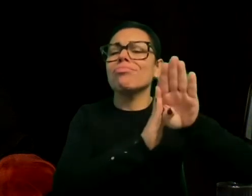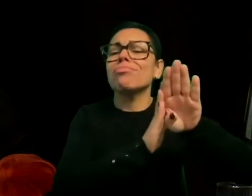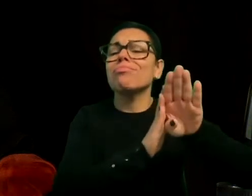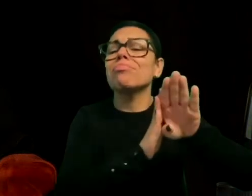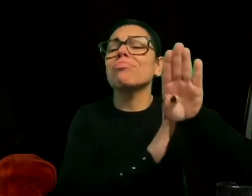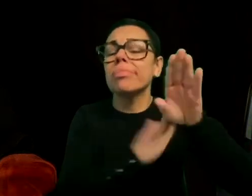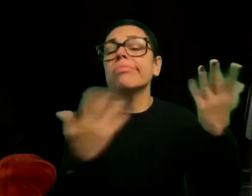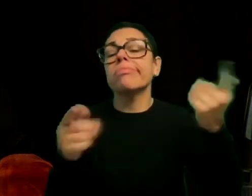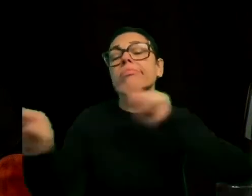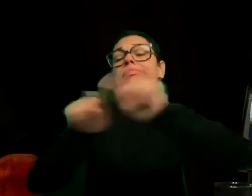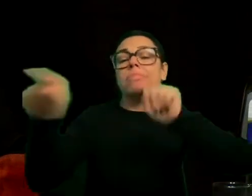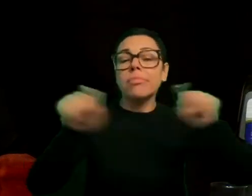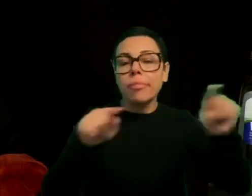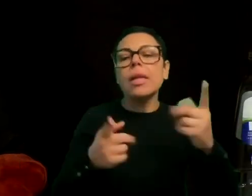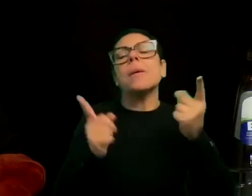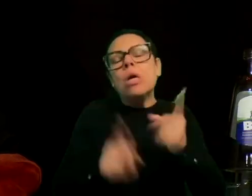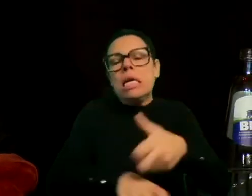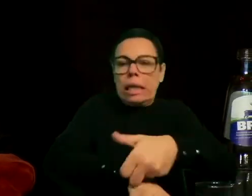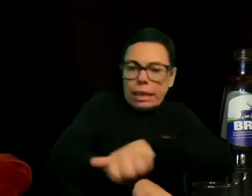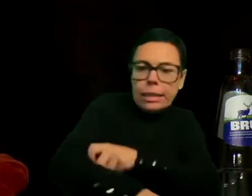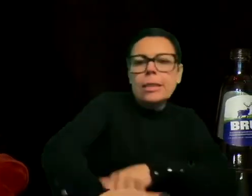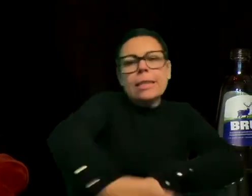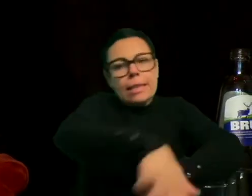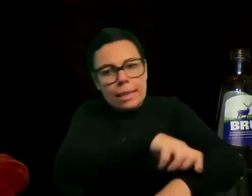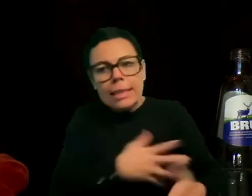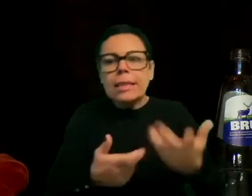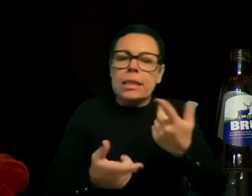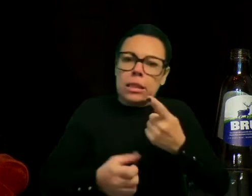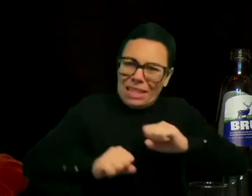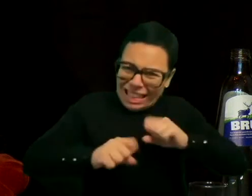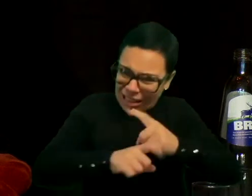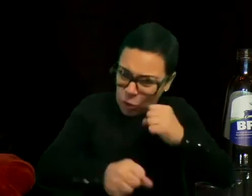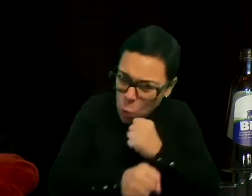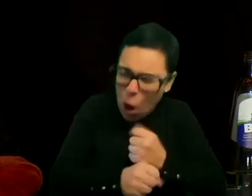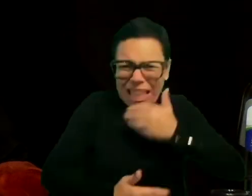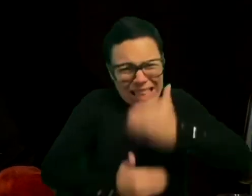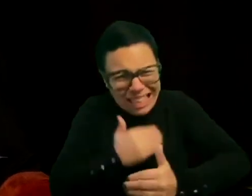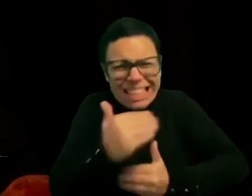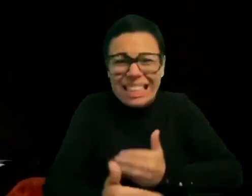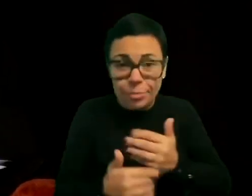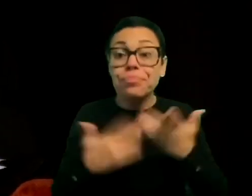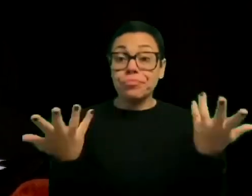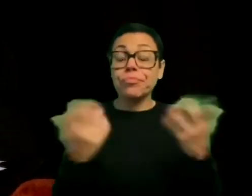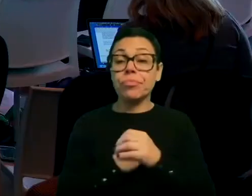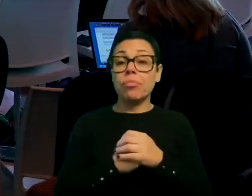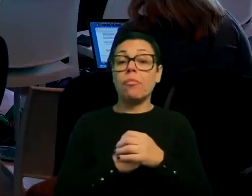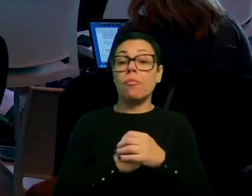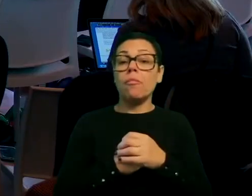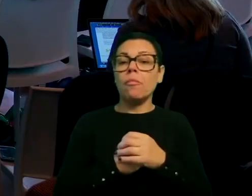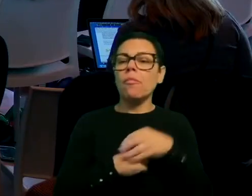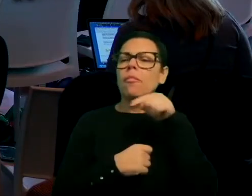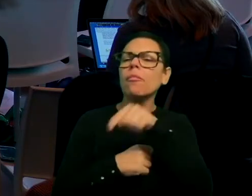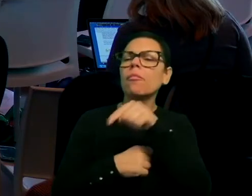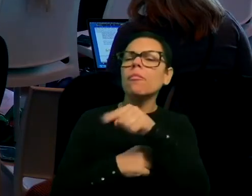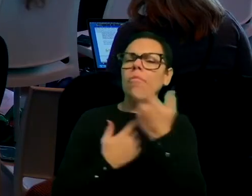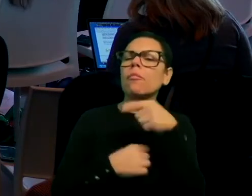have a national agency for public procurement, which was founded in 2015, so that's relatively new. But it